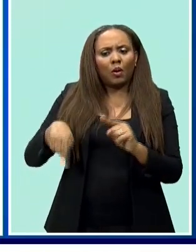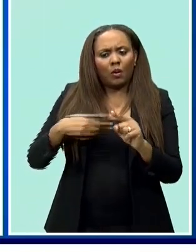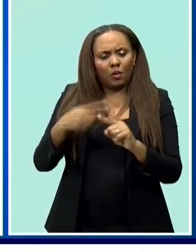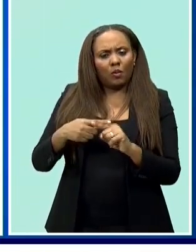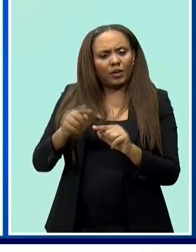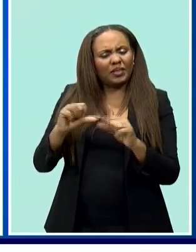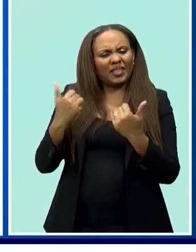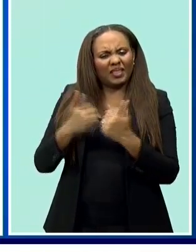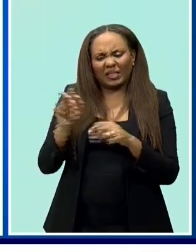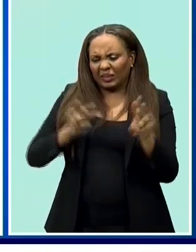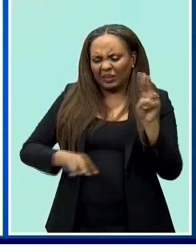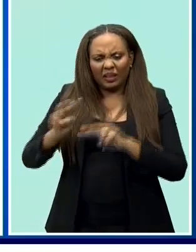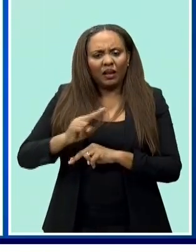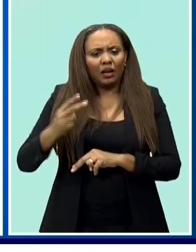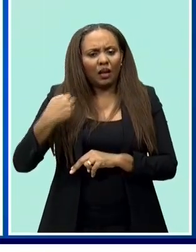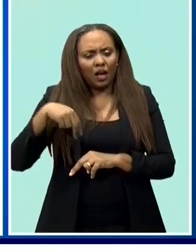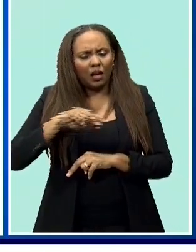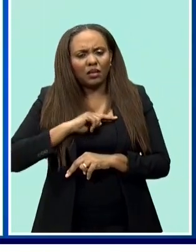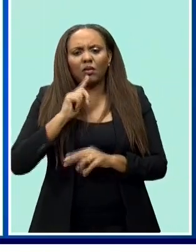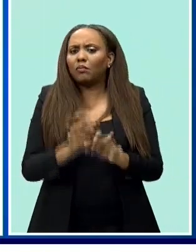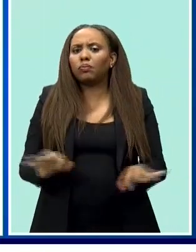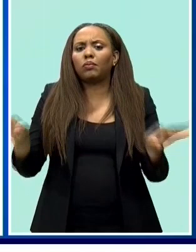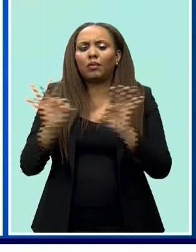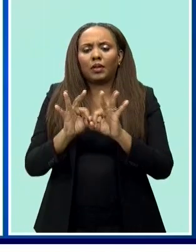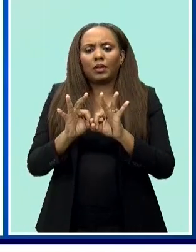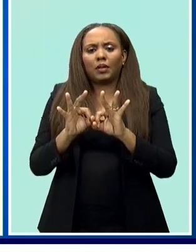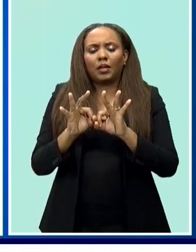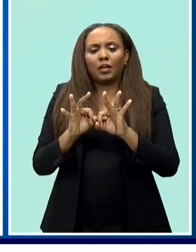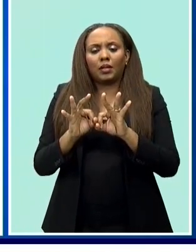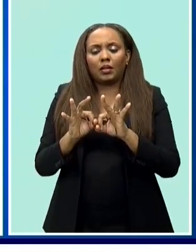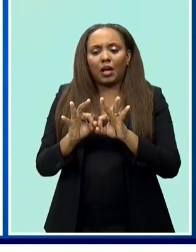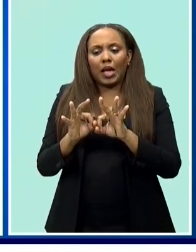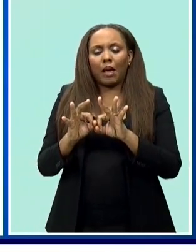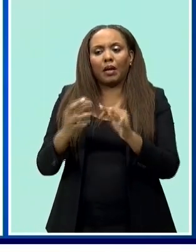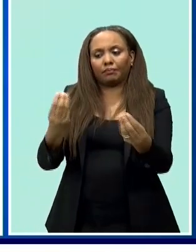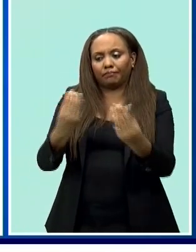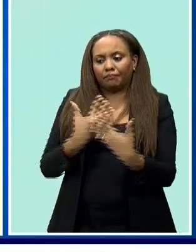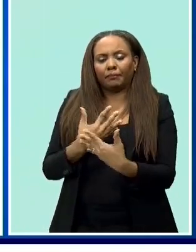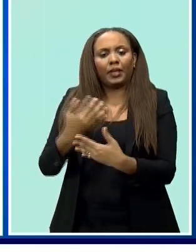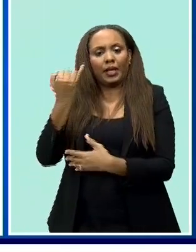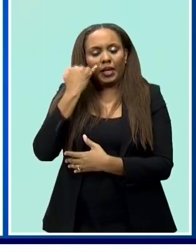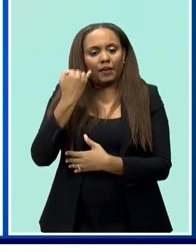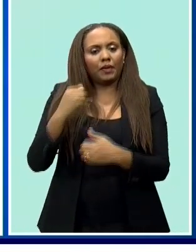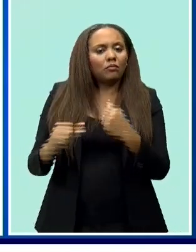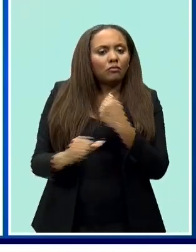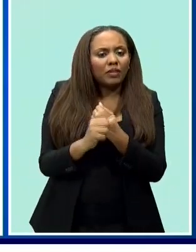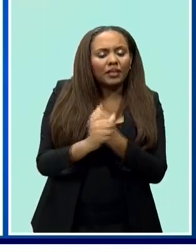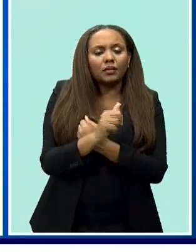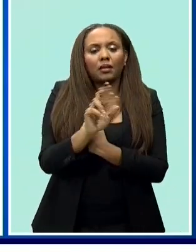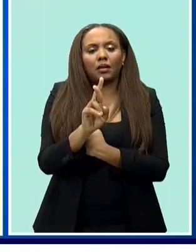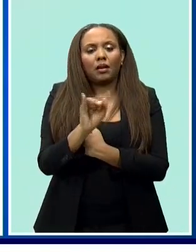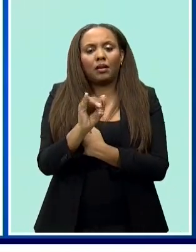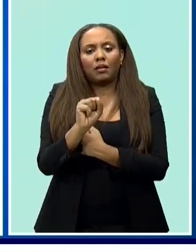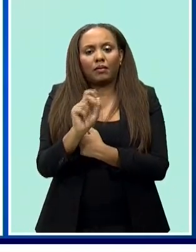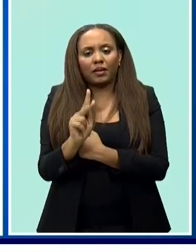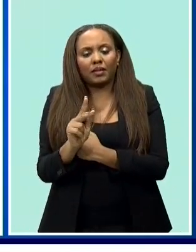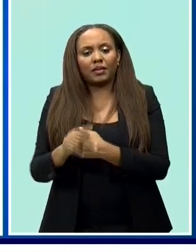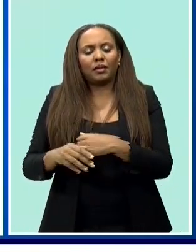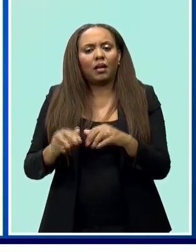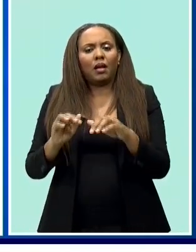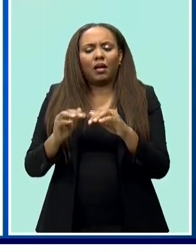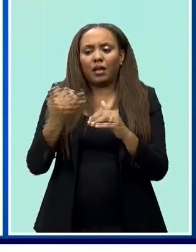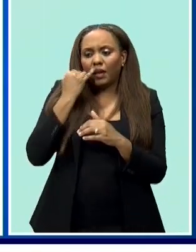ratings also inform Barbados' country risk, that is, how the rest of the world views doing